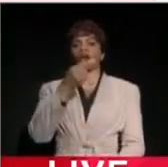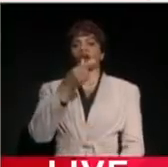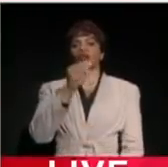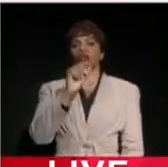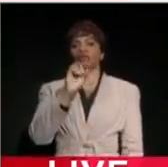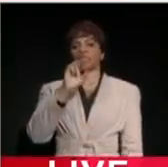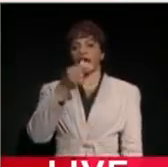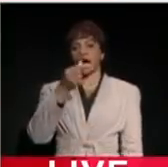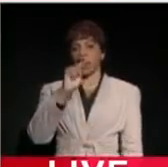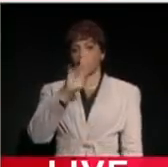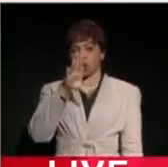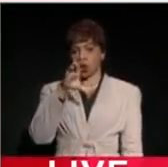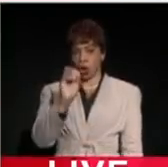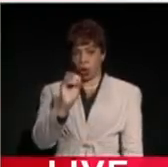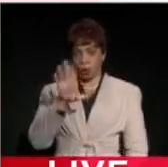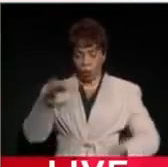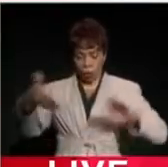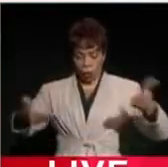you both.